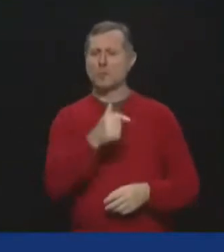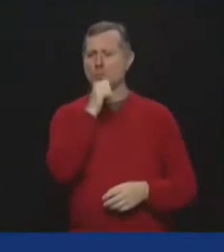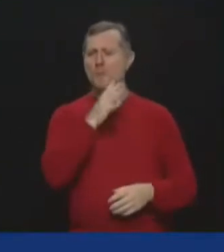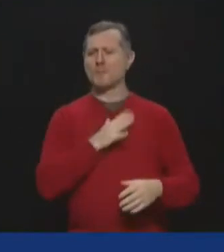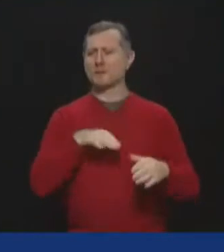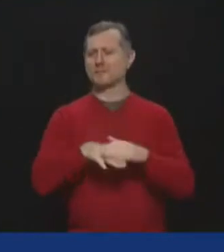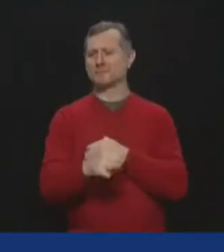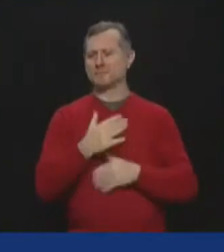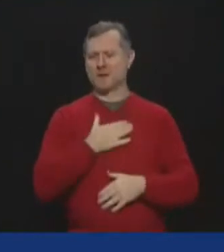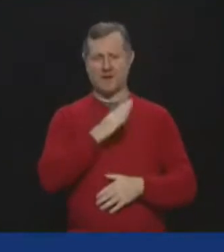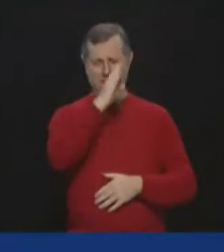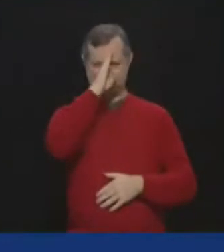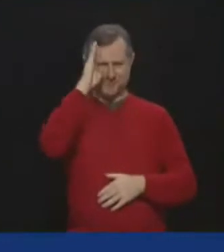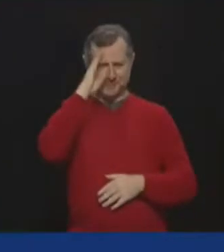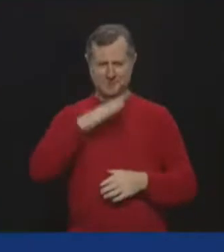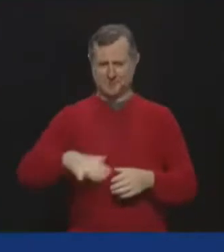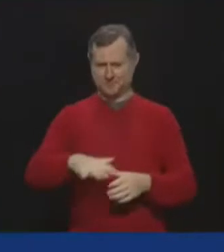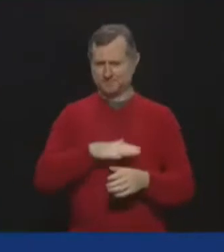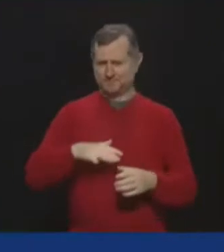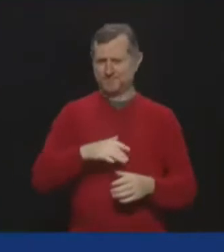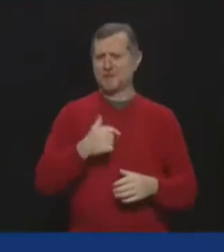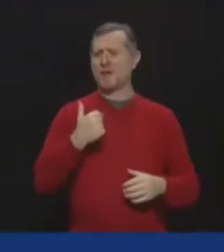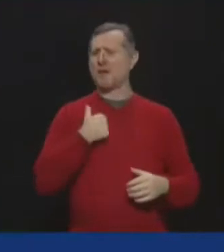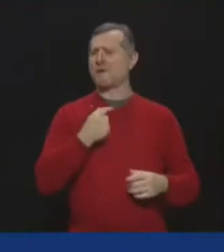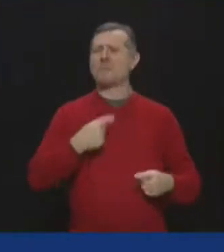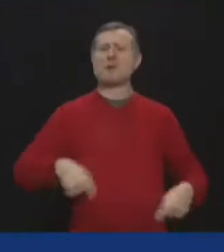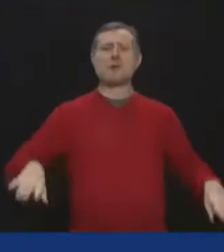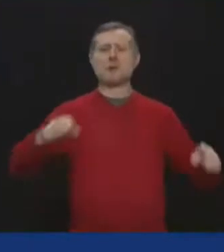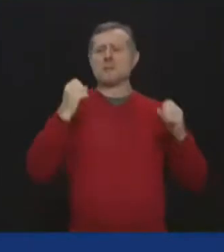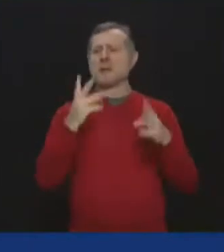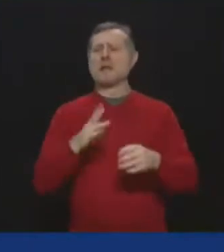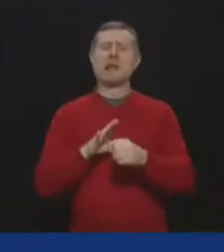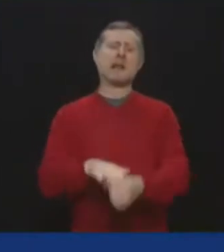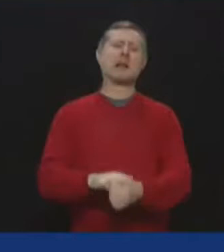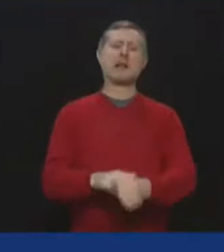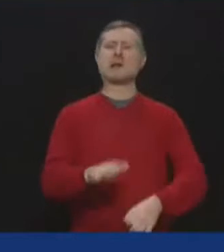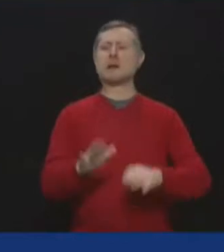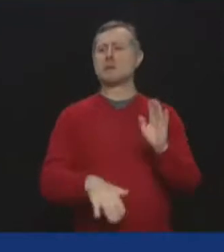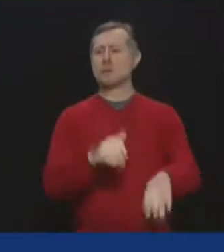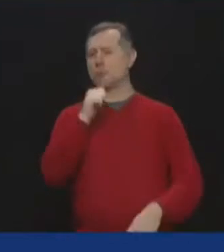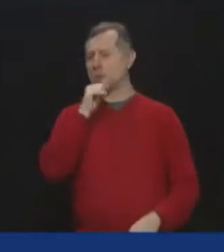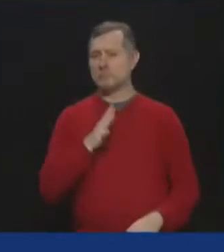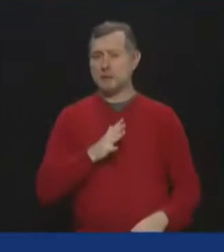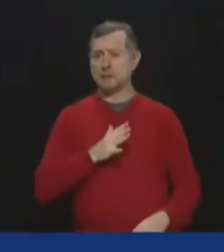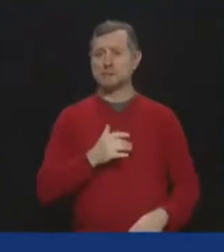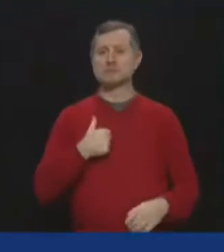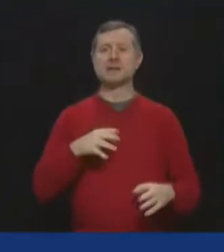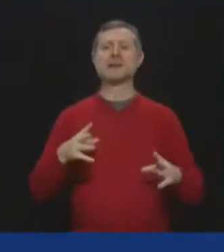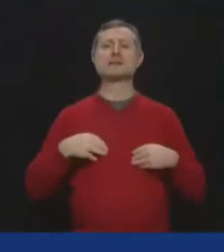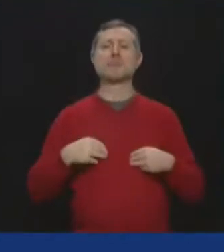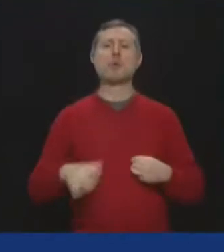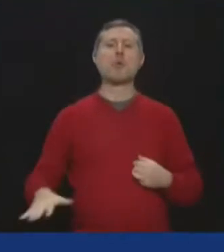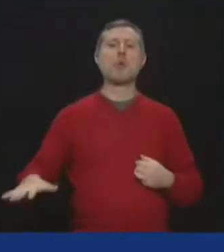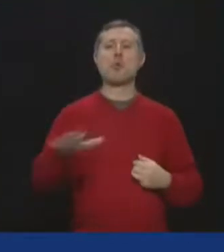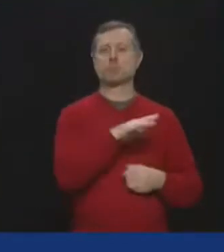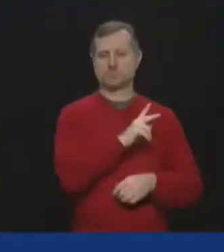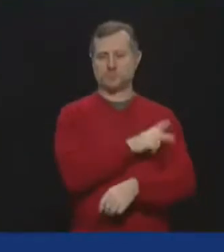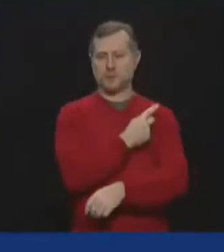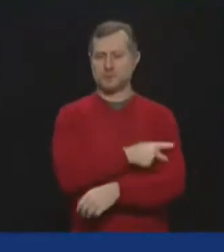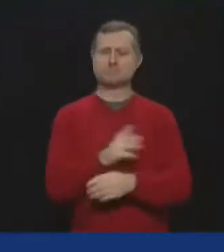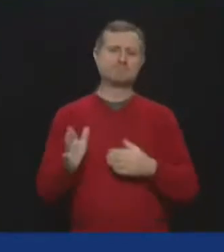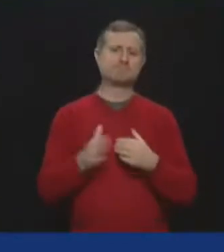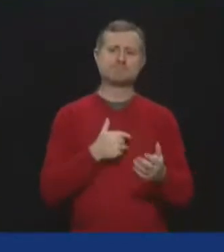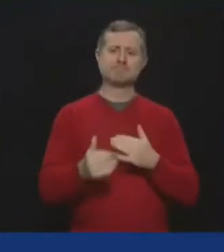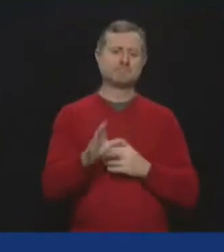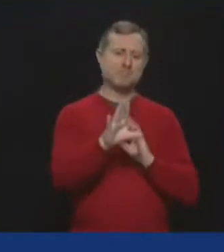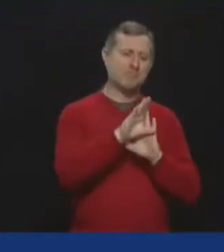access to sexual and reproductive health care is under constant attack, we at Planned Parenthood welcome every patient that comes through our doors, regardless of their race,